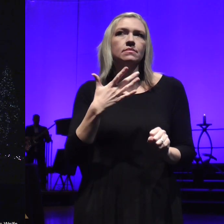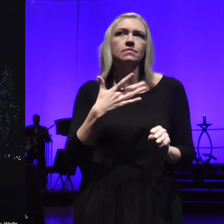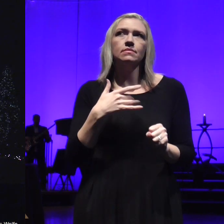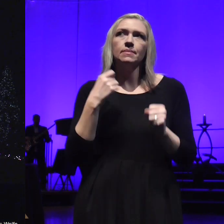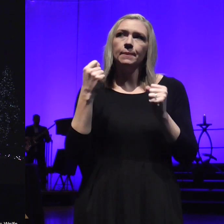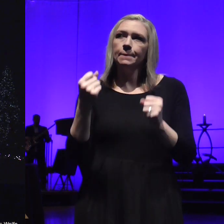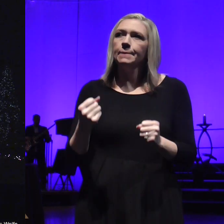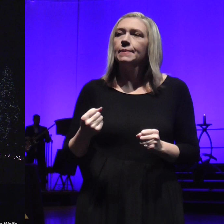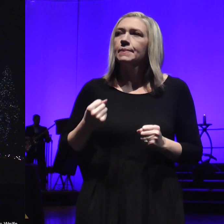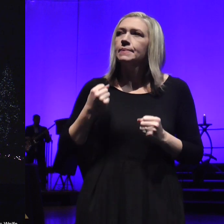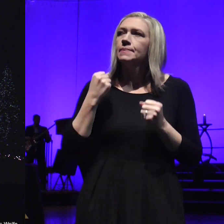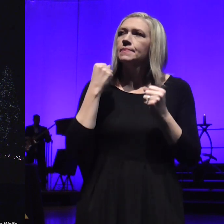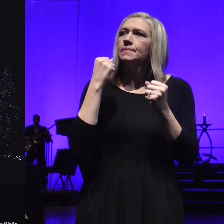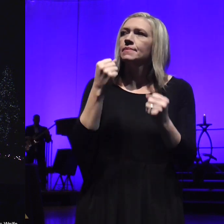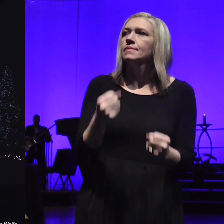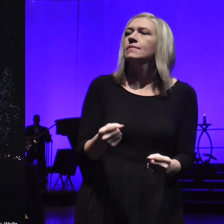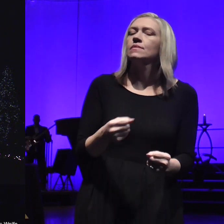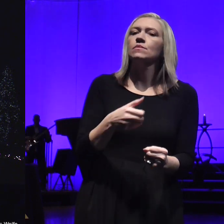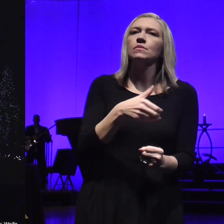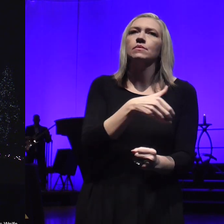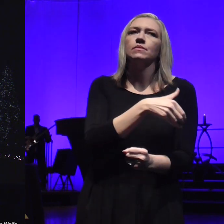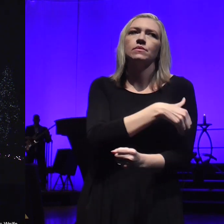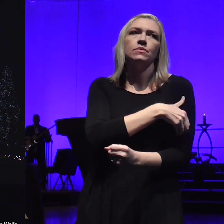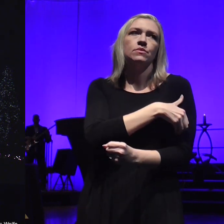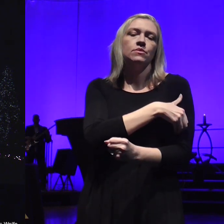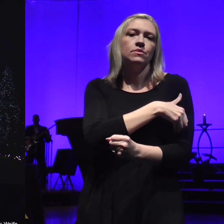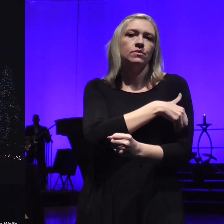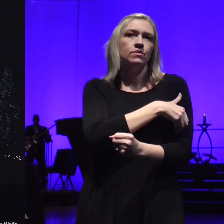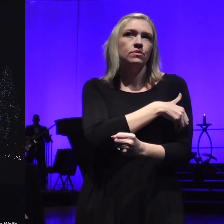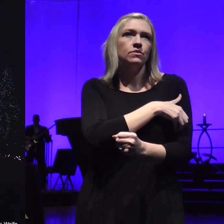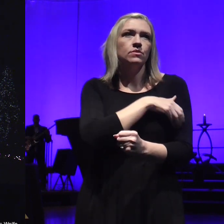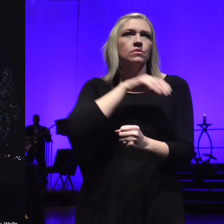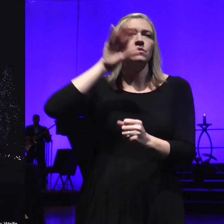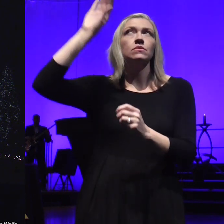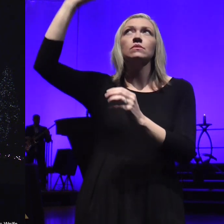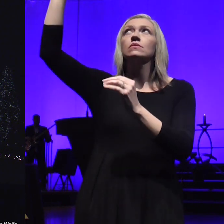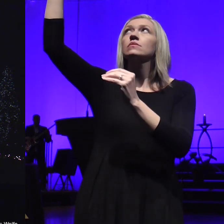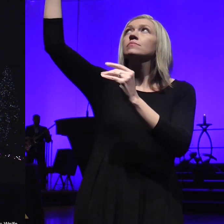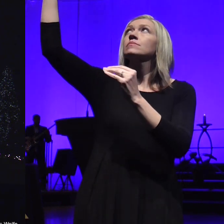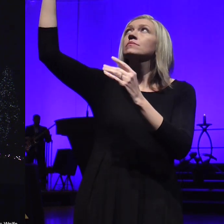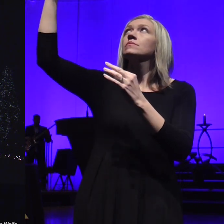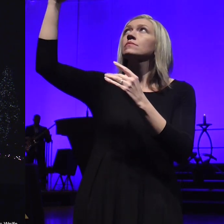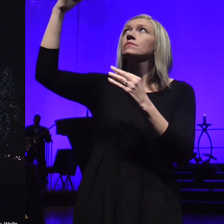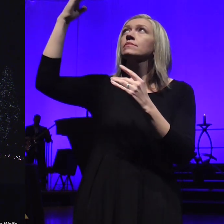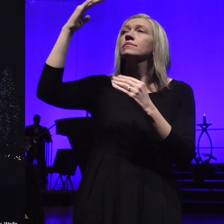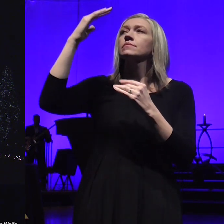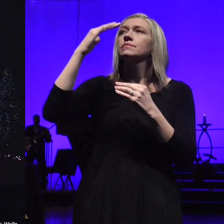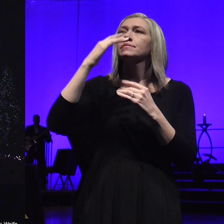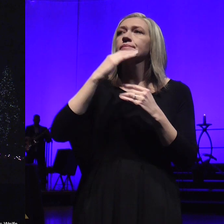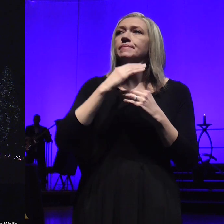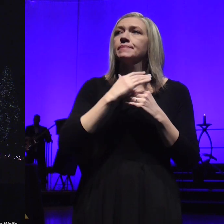can feel the mighty power and the